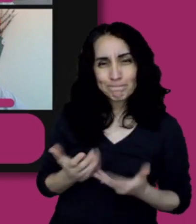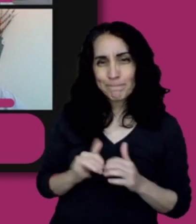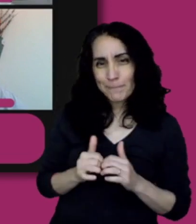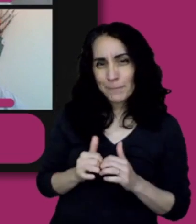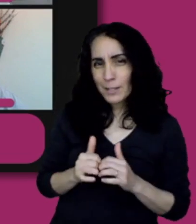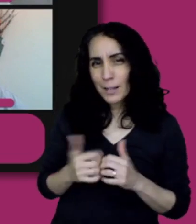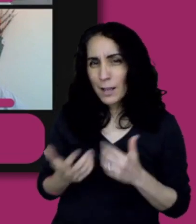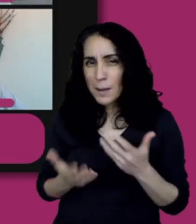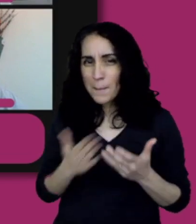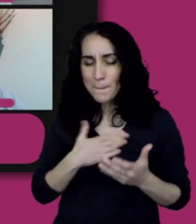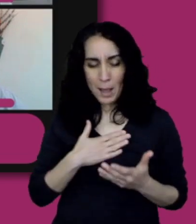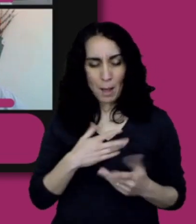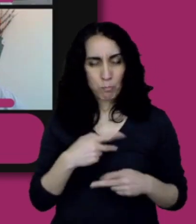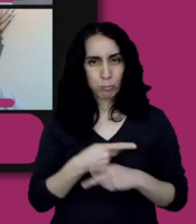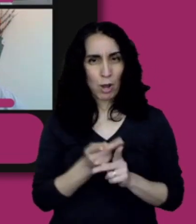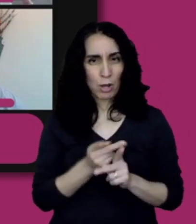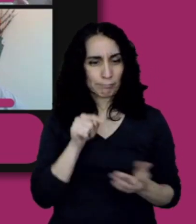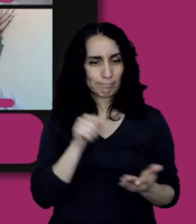how is my